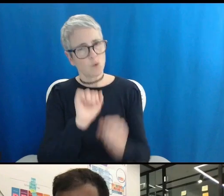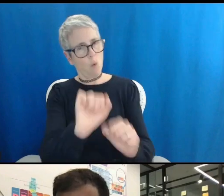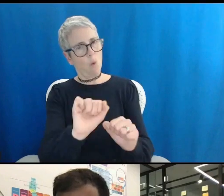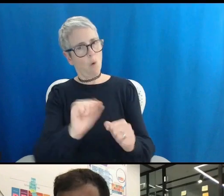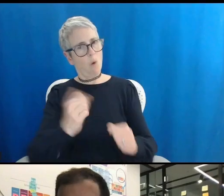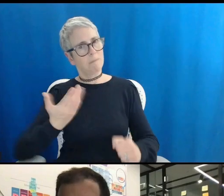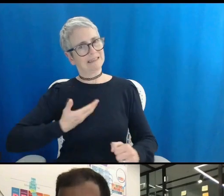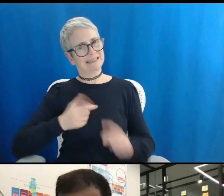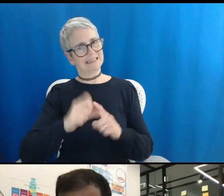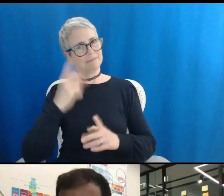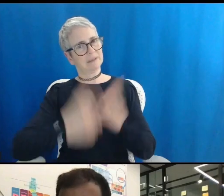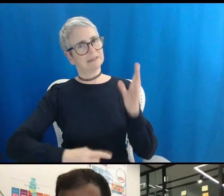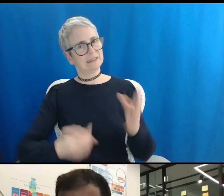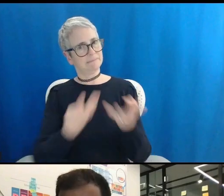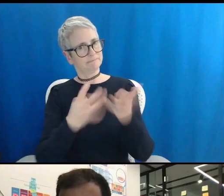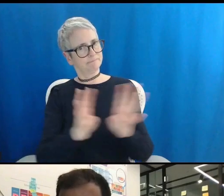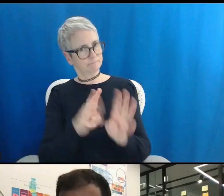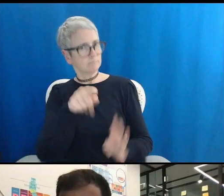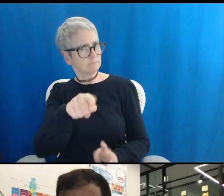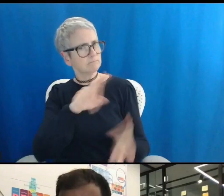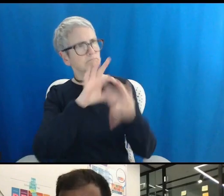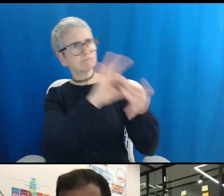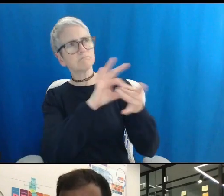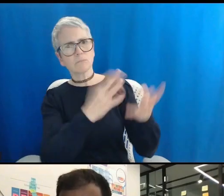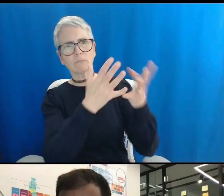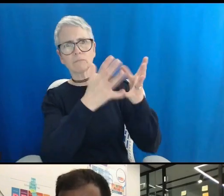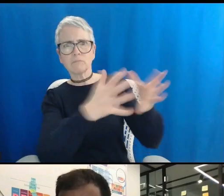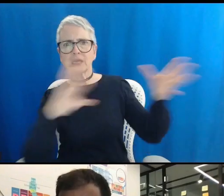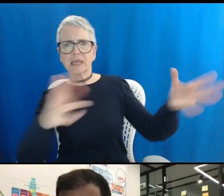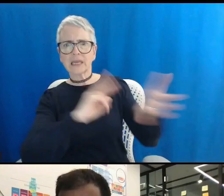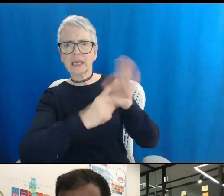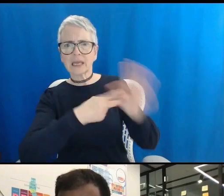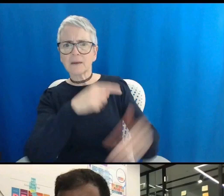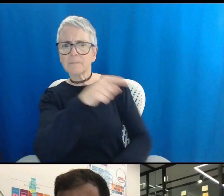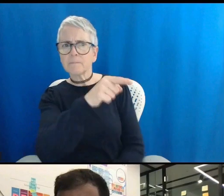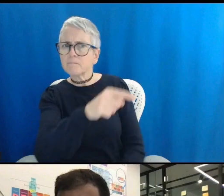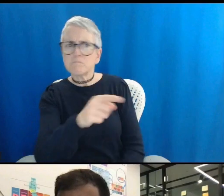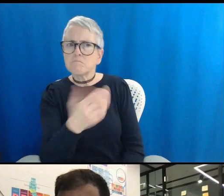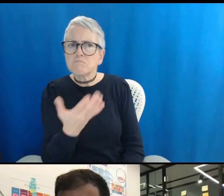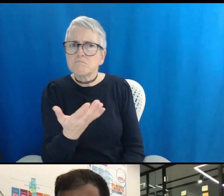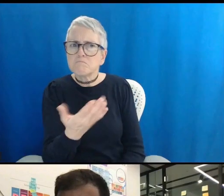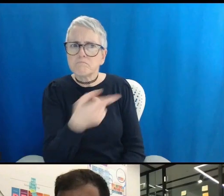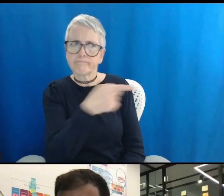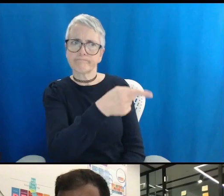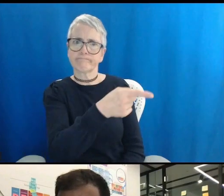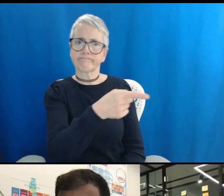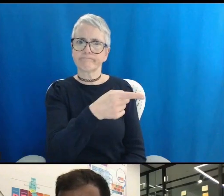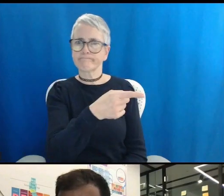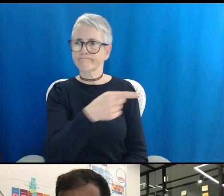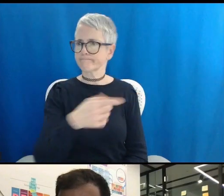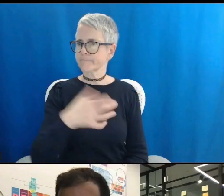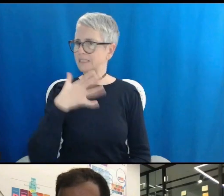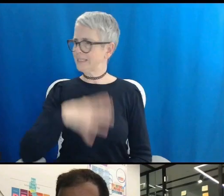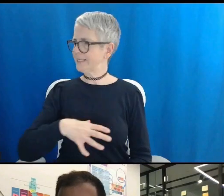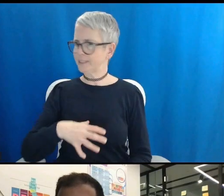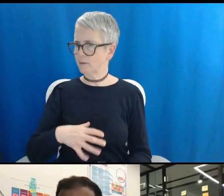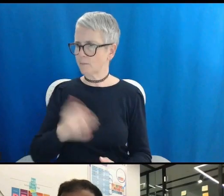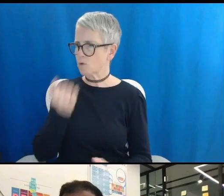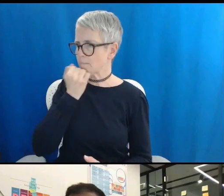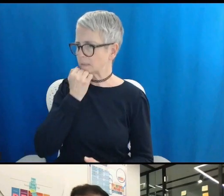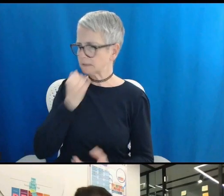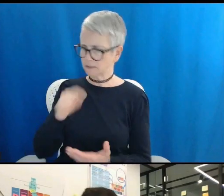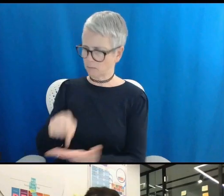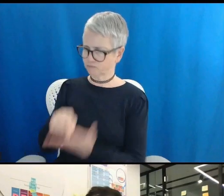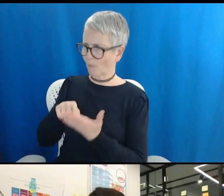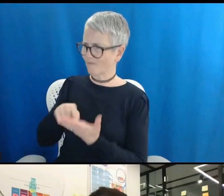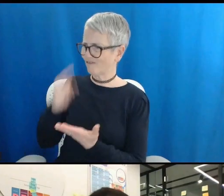of organizations. How big is that stumbling block of organizations wanting some hard numbers or, you know, how will